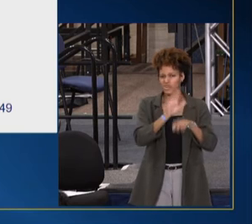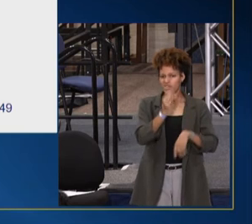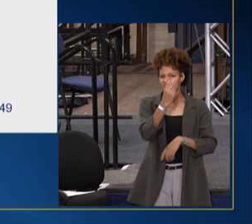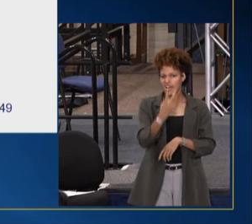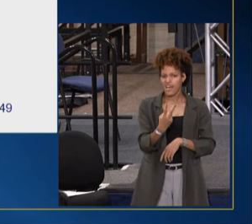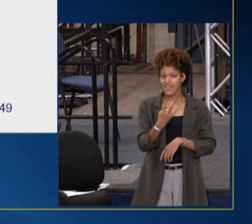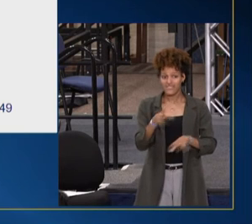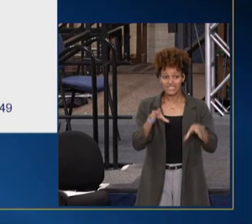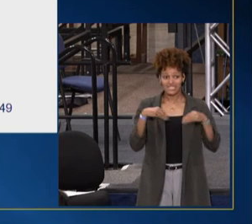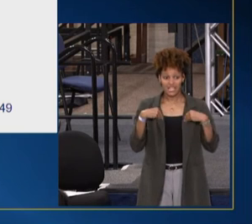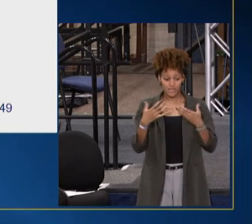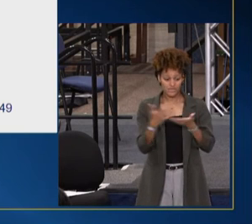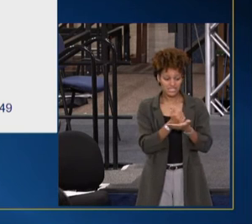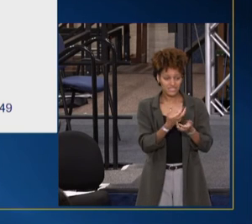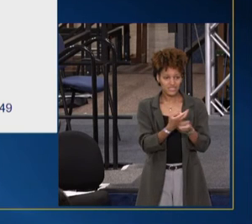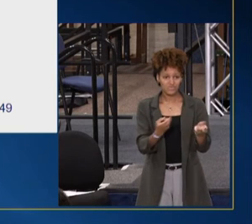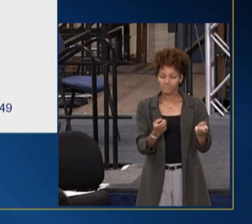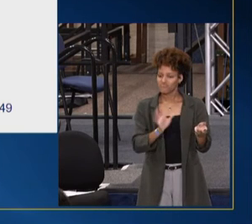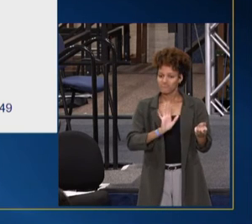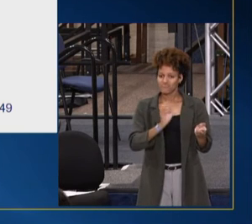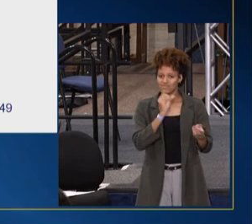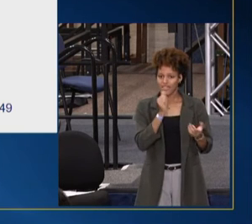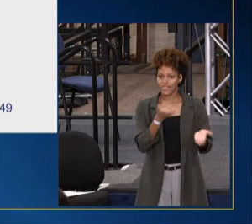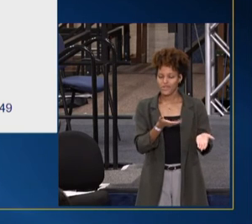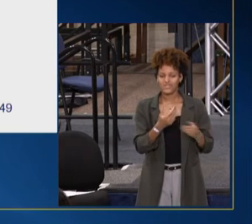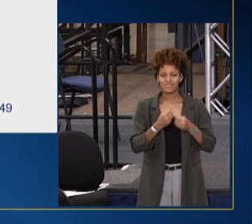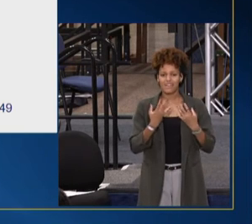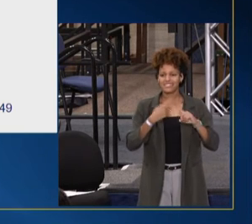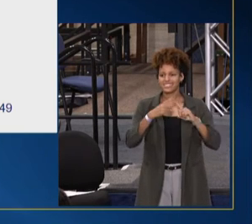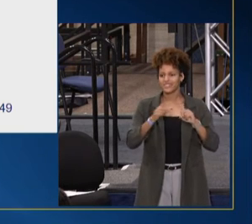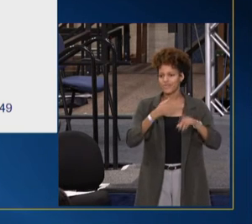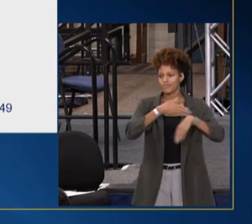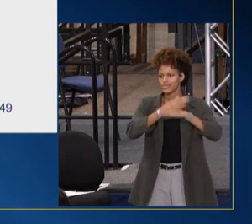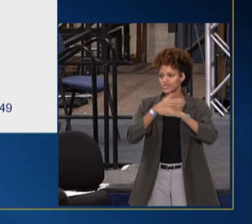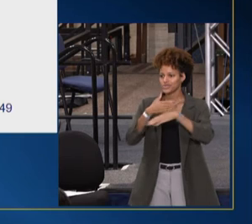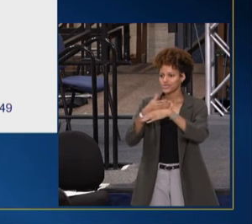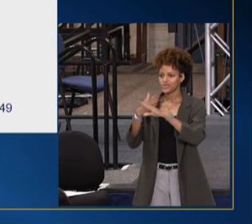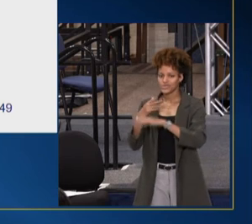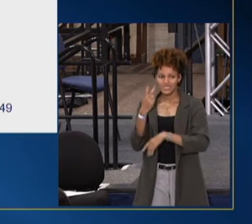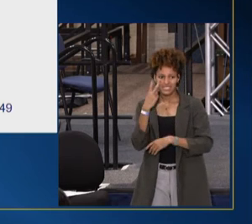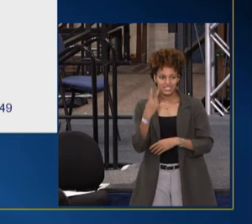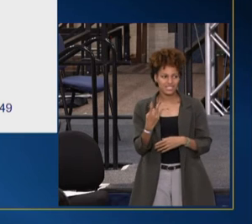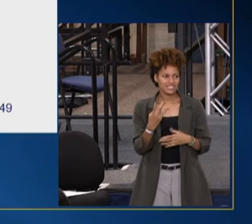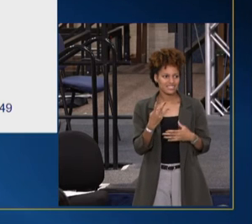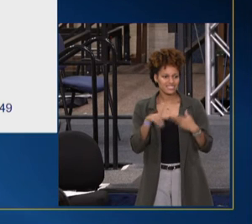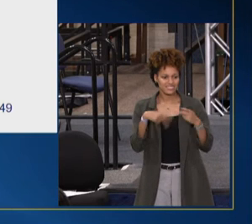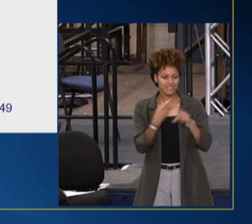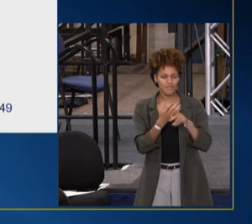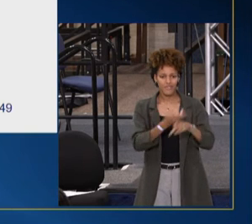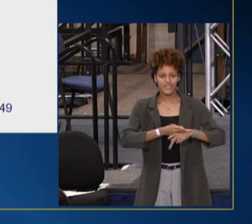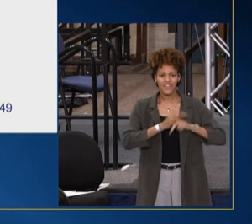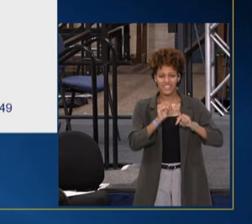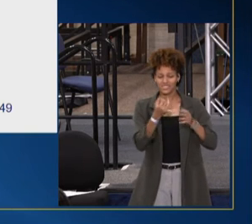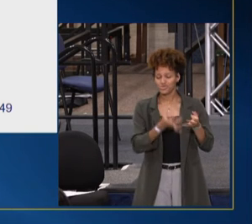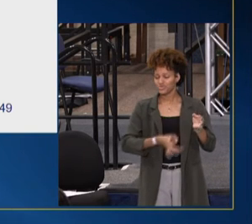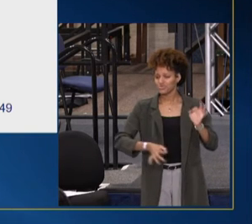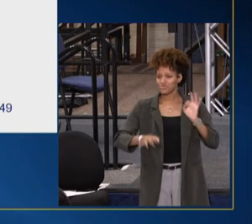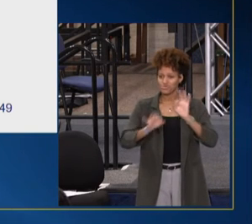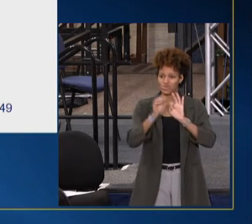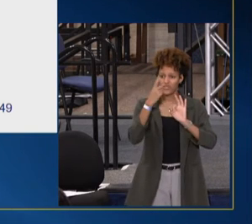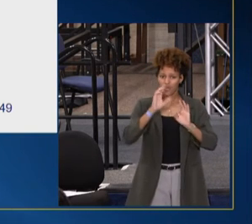it. So there are so many barriers that we see to the kind of care that has never been more necessary.